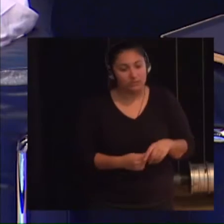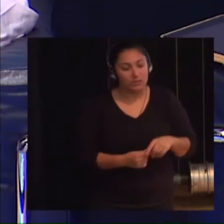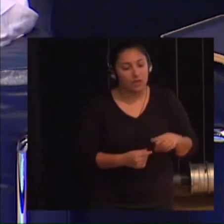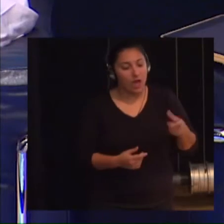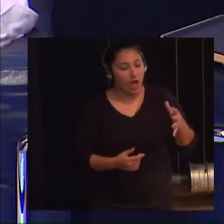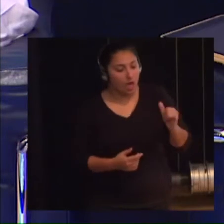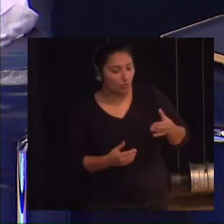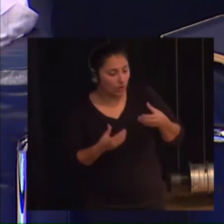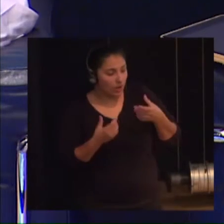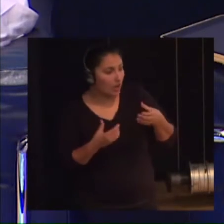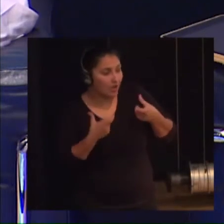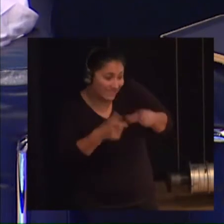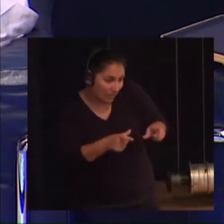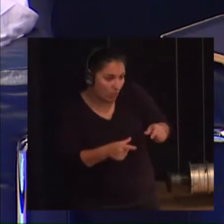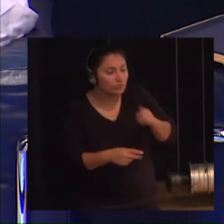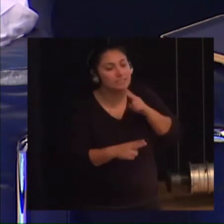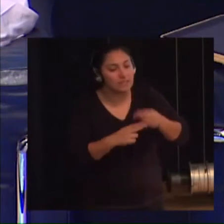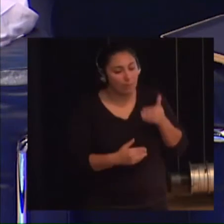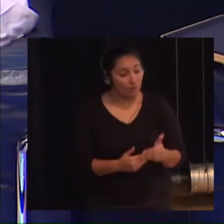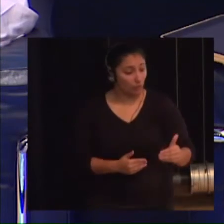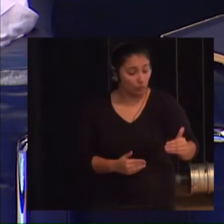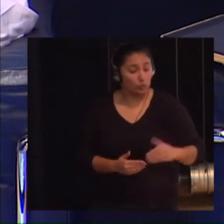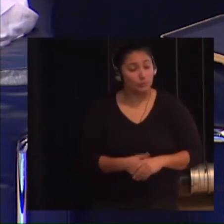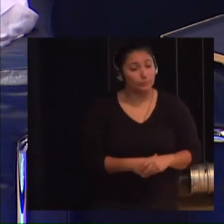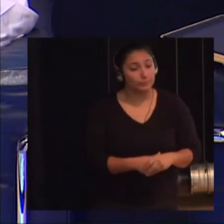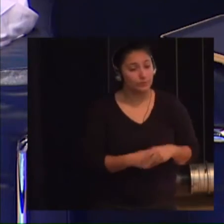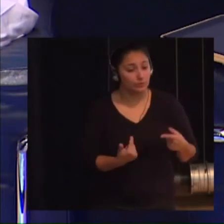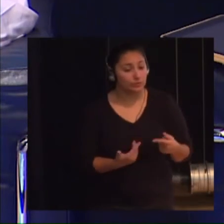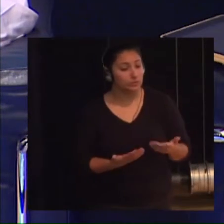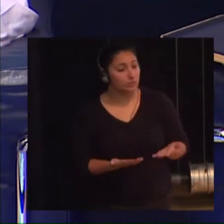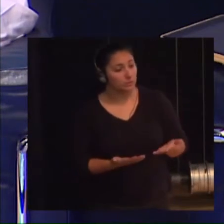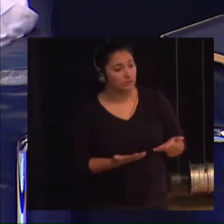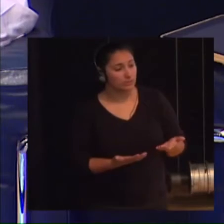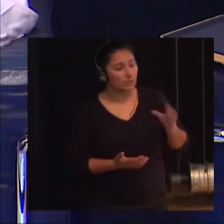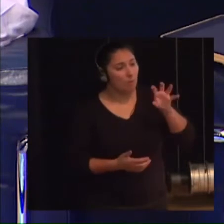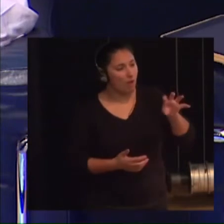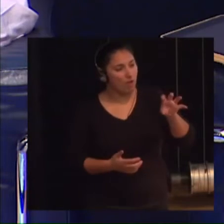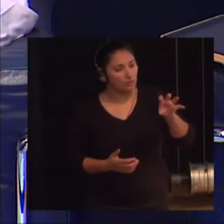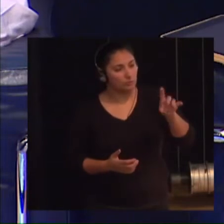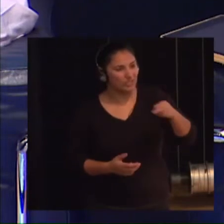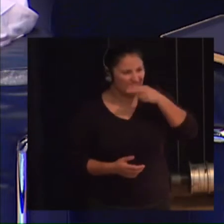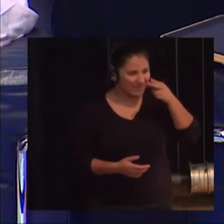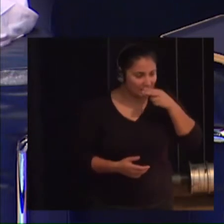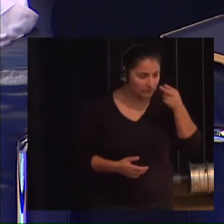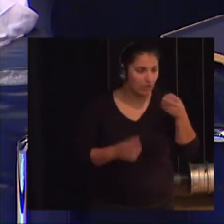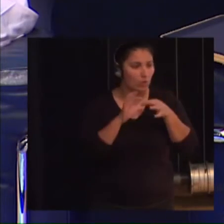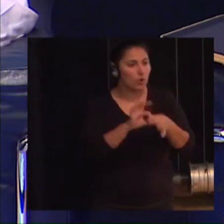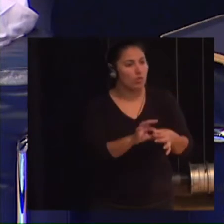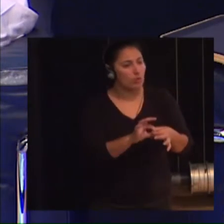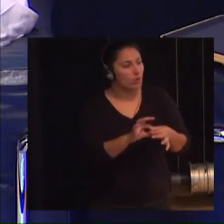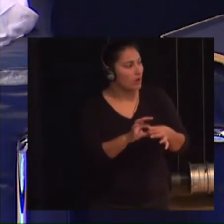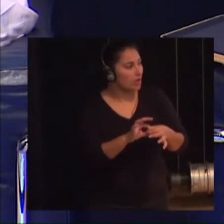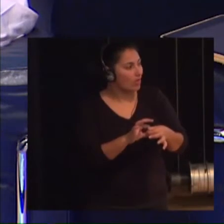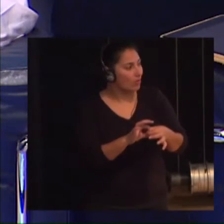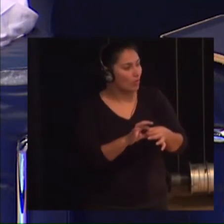El País has traditionally been very interested on the issues that we care about as Gates Foundation, which have to do with poverty eradication,